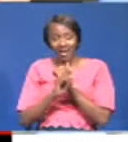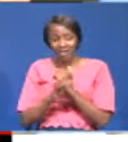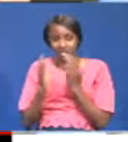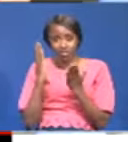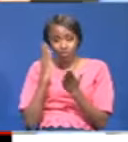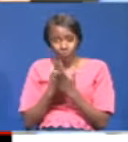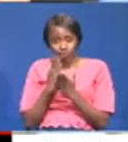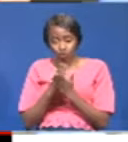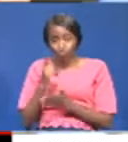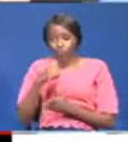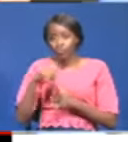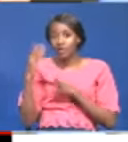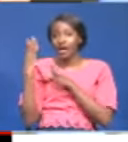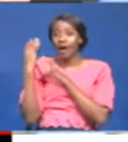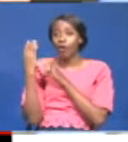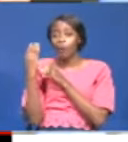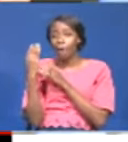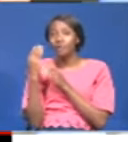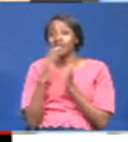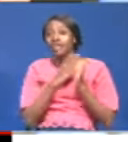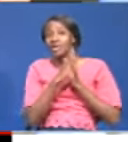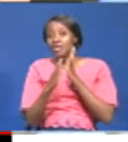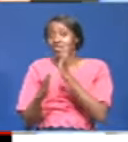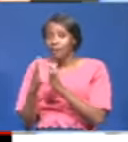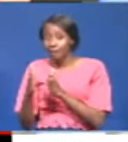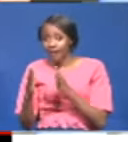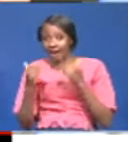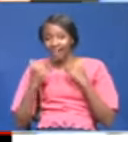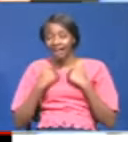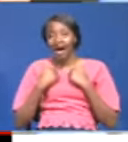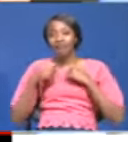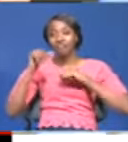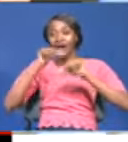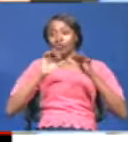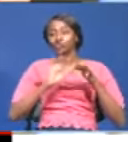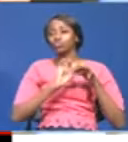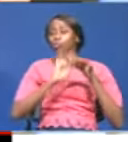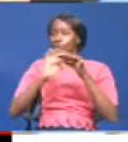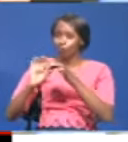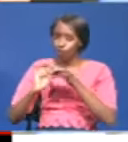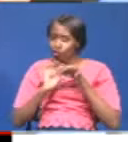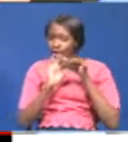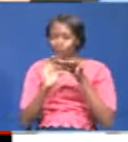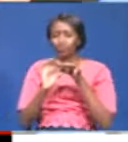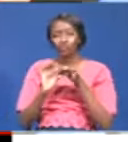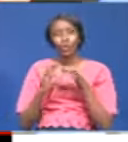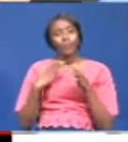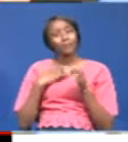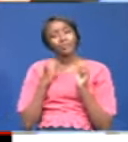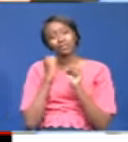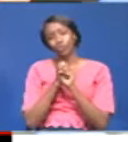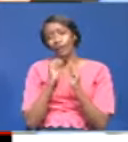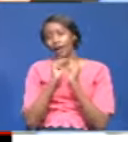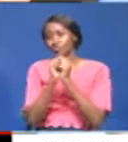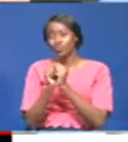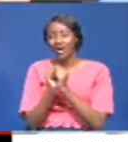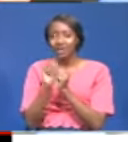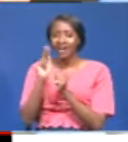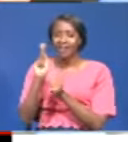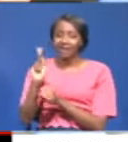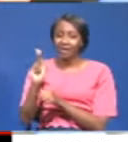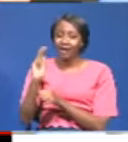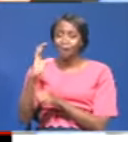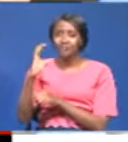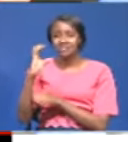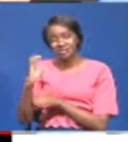hope within the plan, the spirit is collaboration. Let us work together. Let us work with the KBC. Let us work together with Twitter.